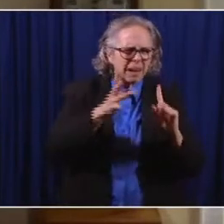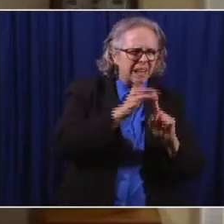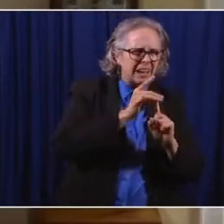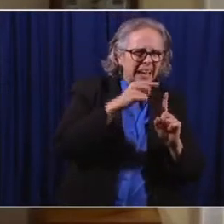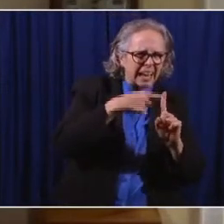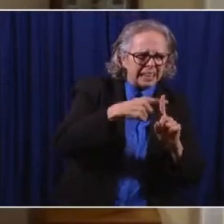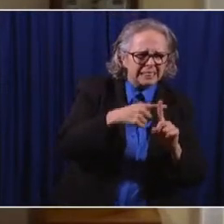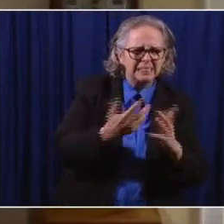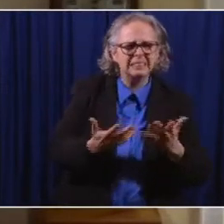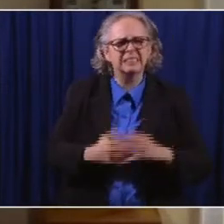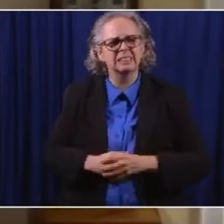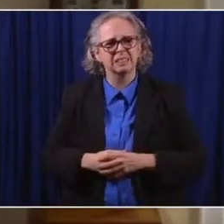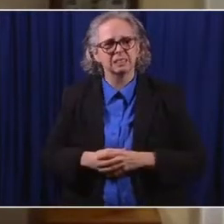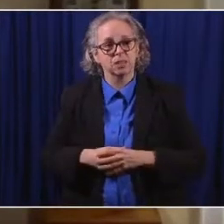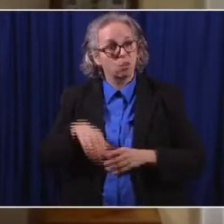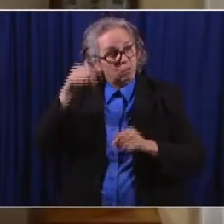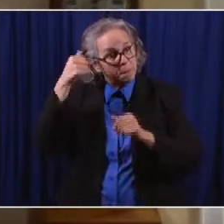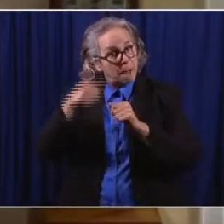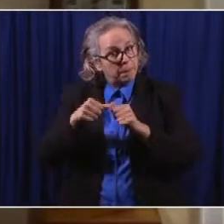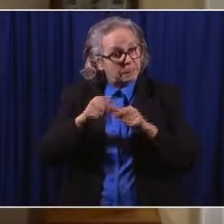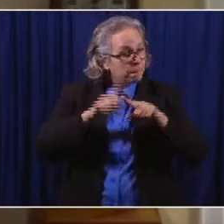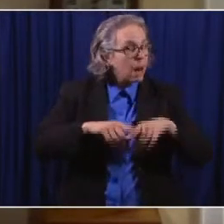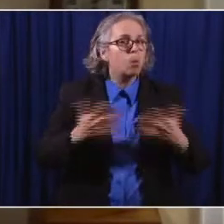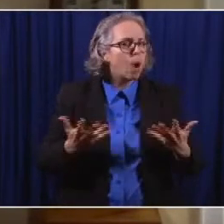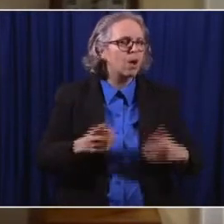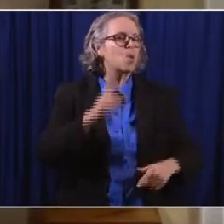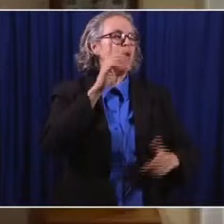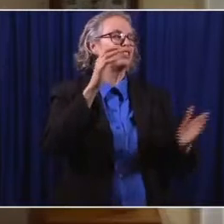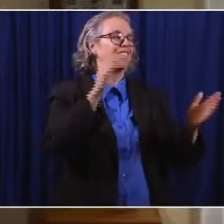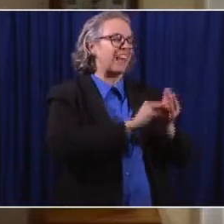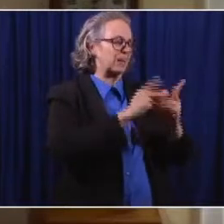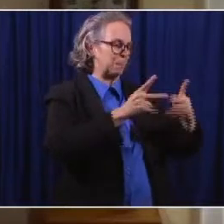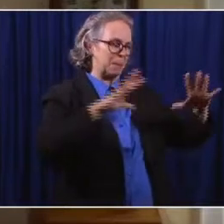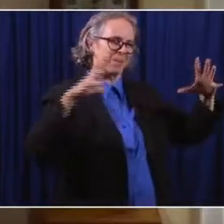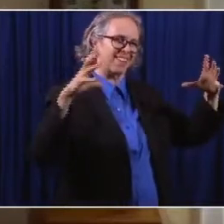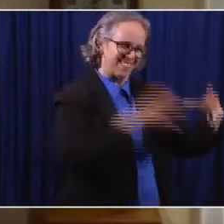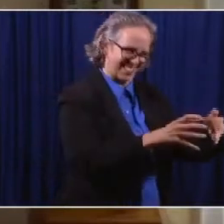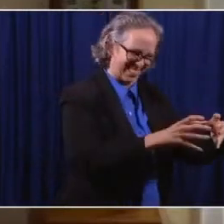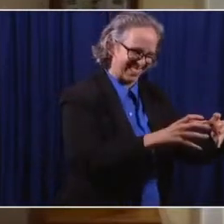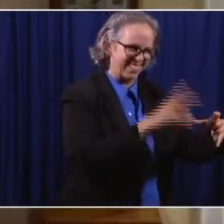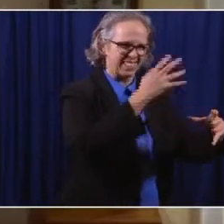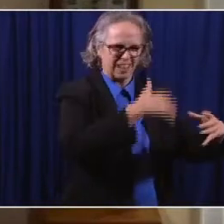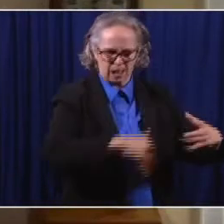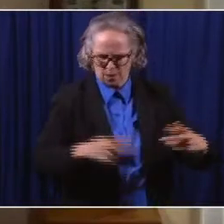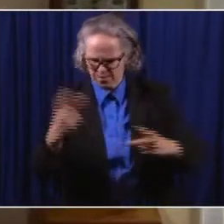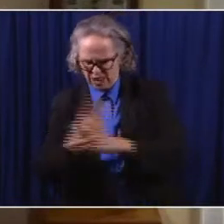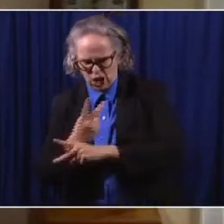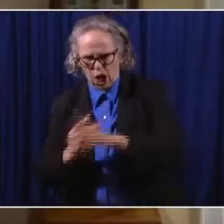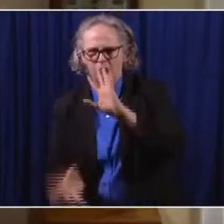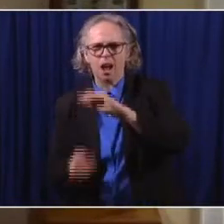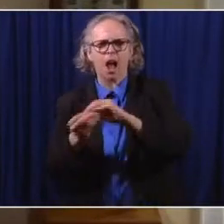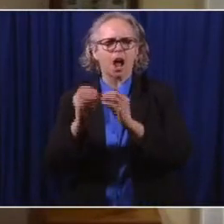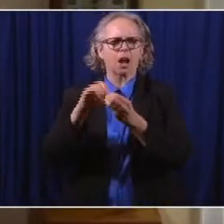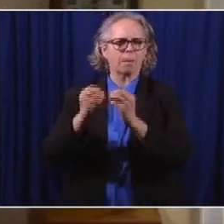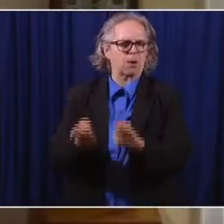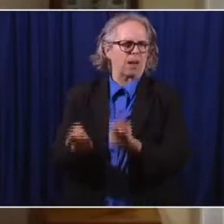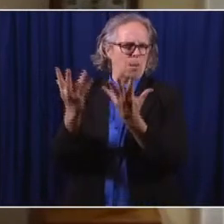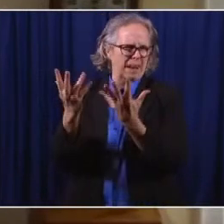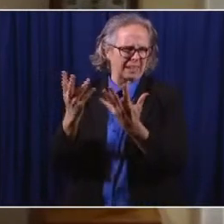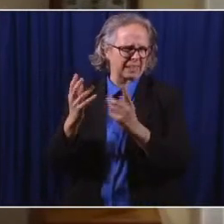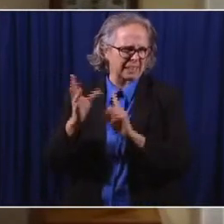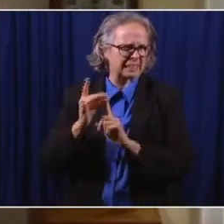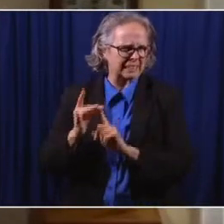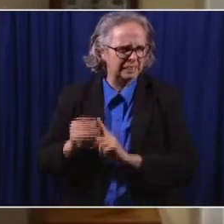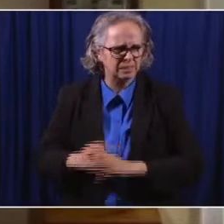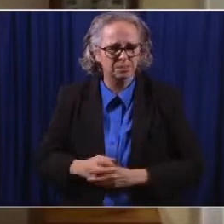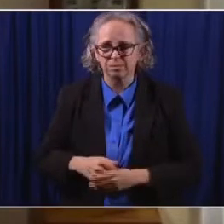equalize that out by putting it per 100,000 population. So you'll see those counties. Let's go,